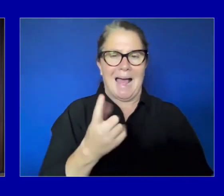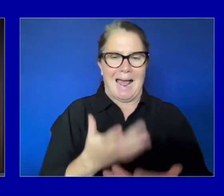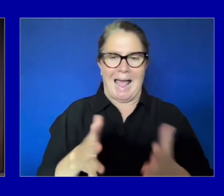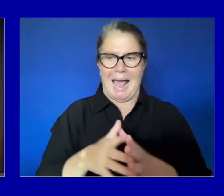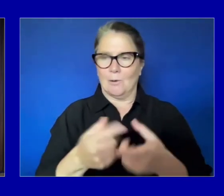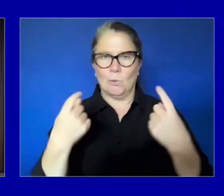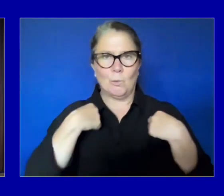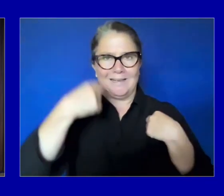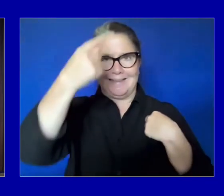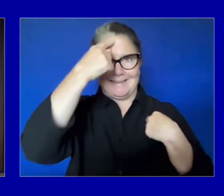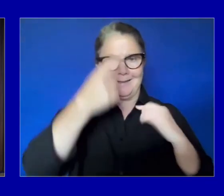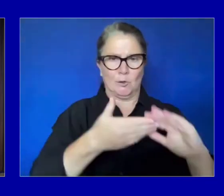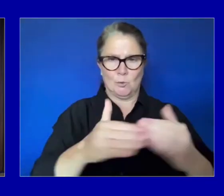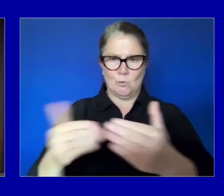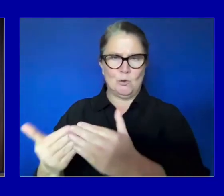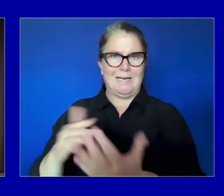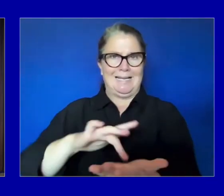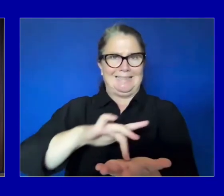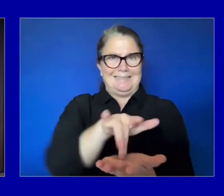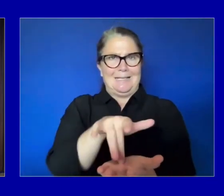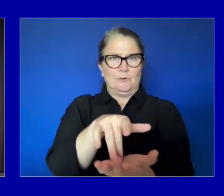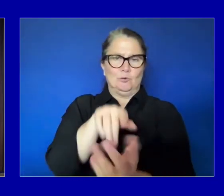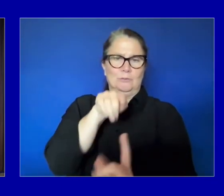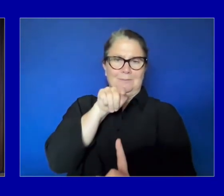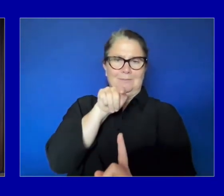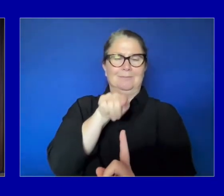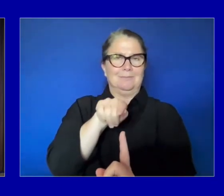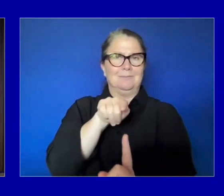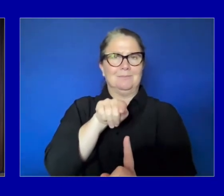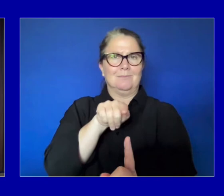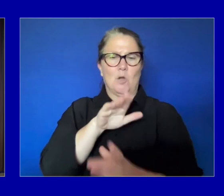of these, you know, uh, reclamation practices?